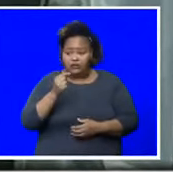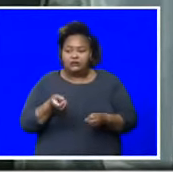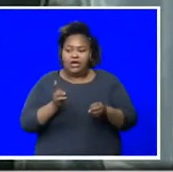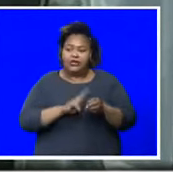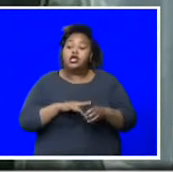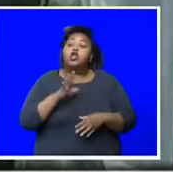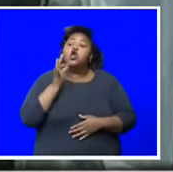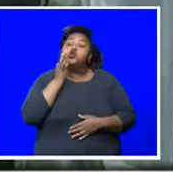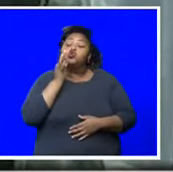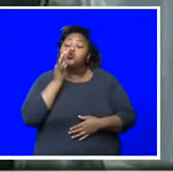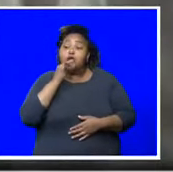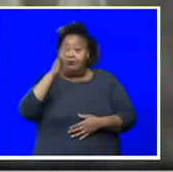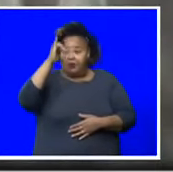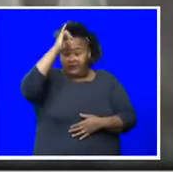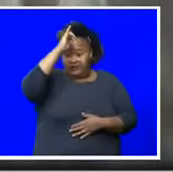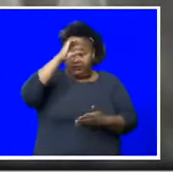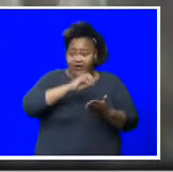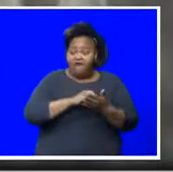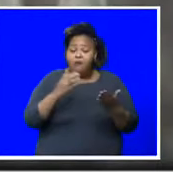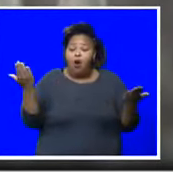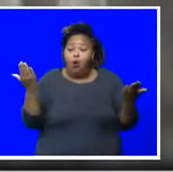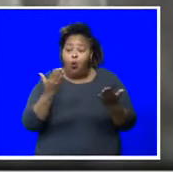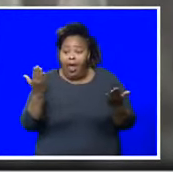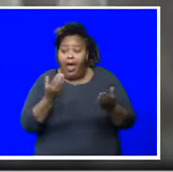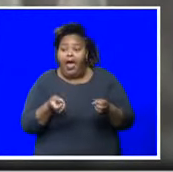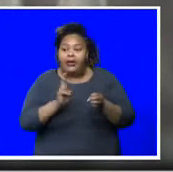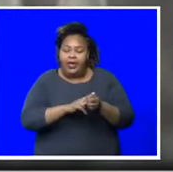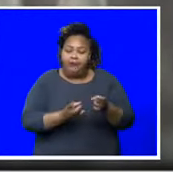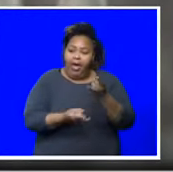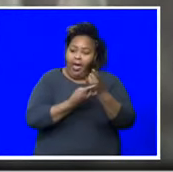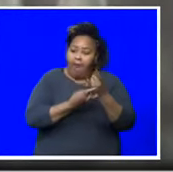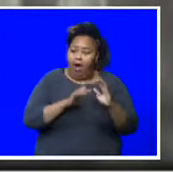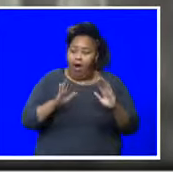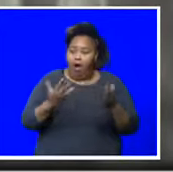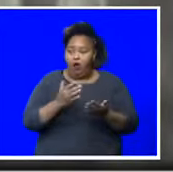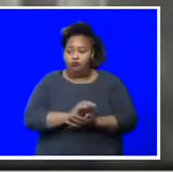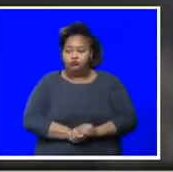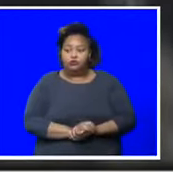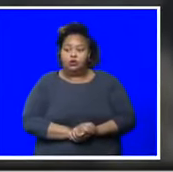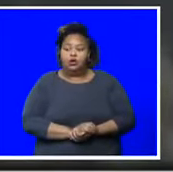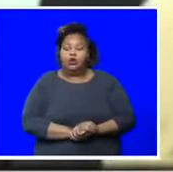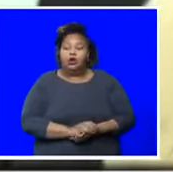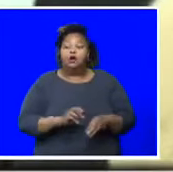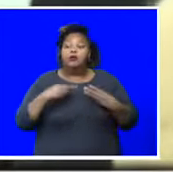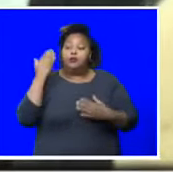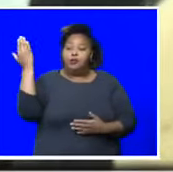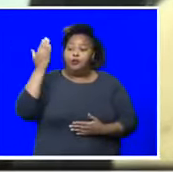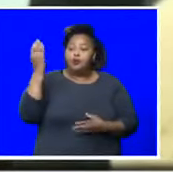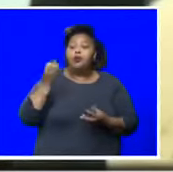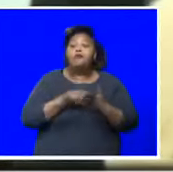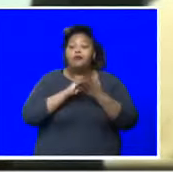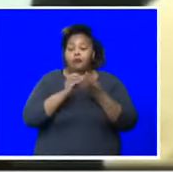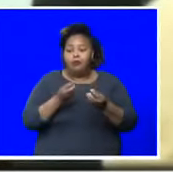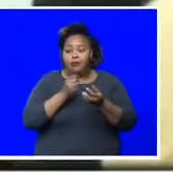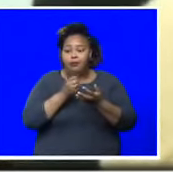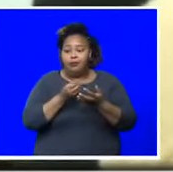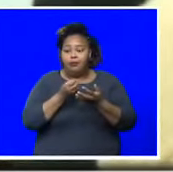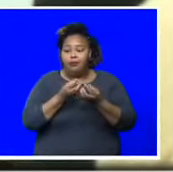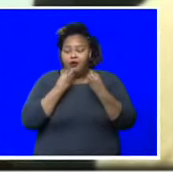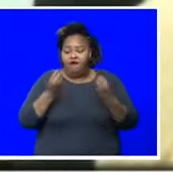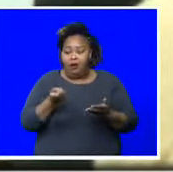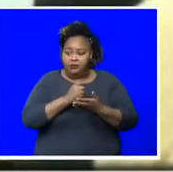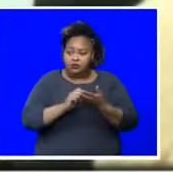emakhono bakuphi futhi bangasitakala njani ndikhulume ke betifaka ekhathi bafundzi tinkampane emanyuvesi lachushise